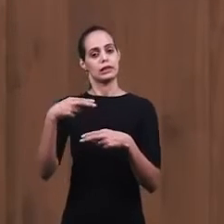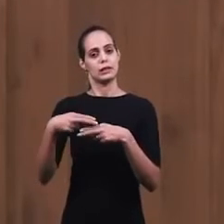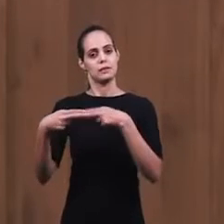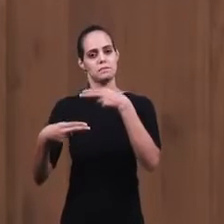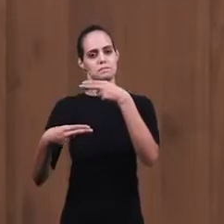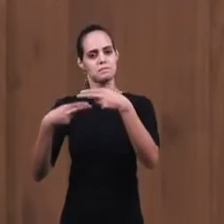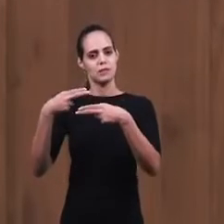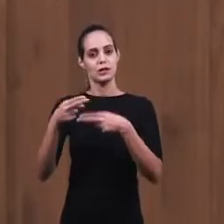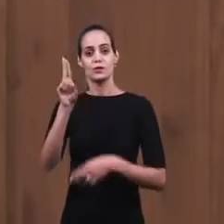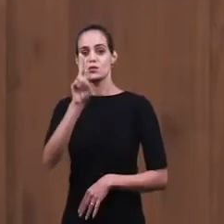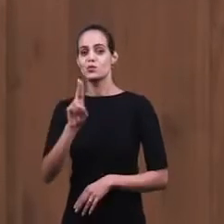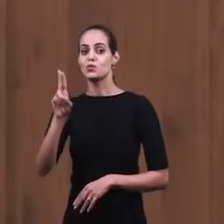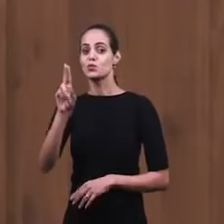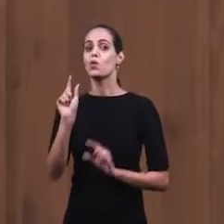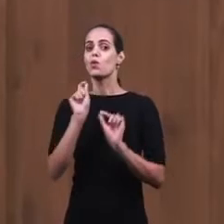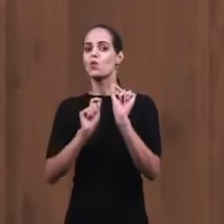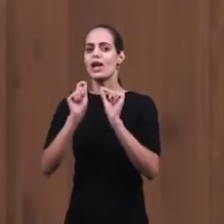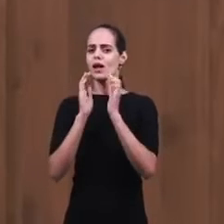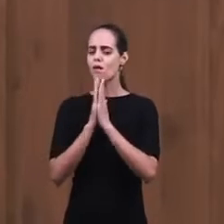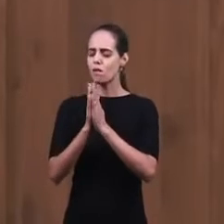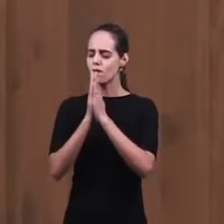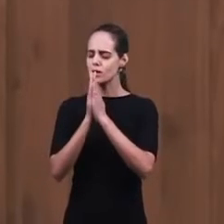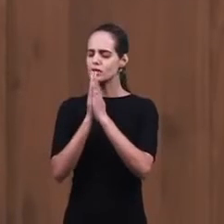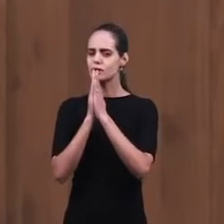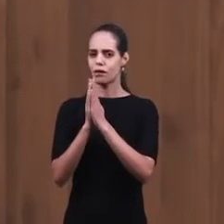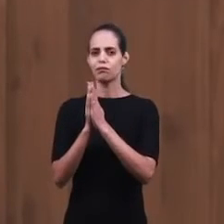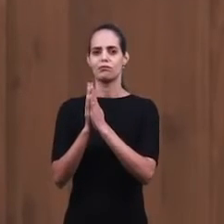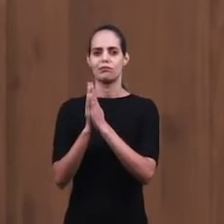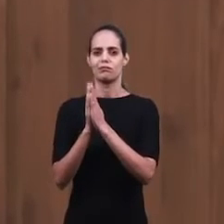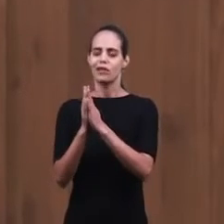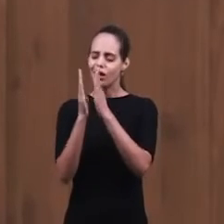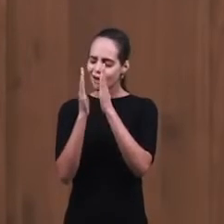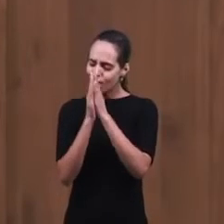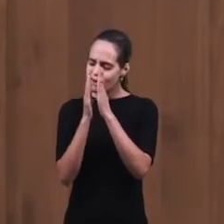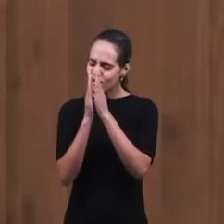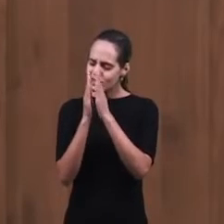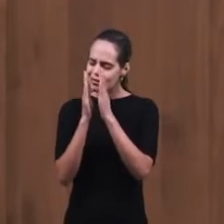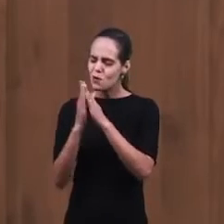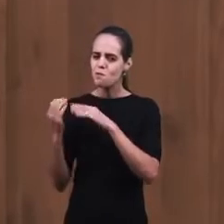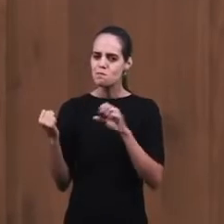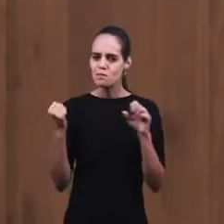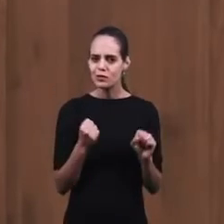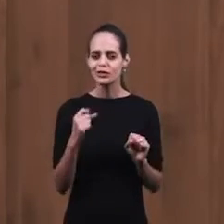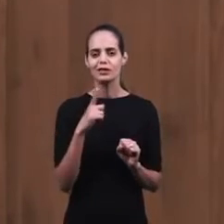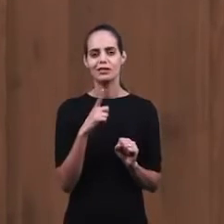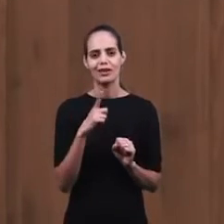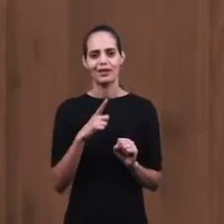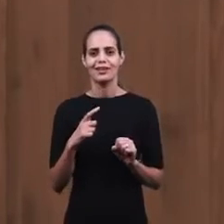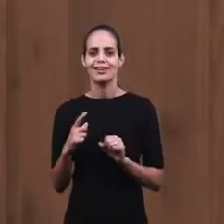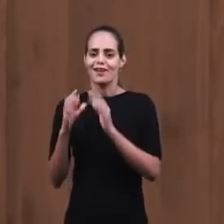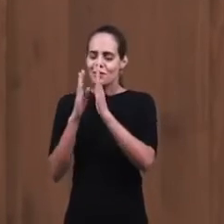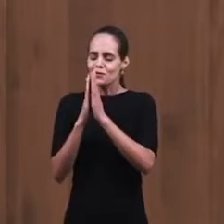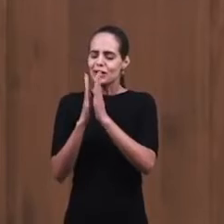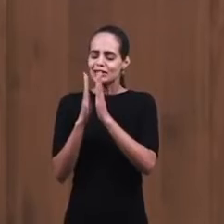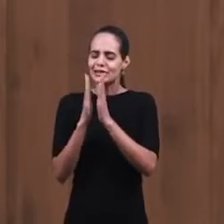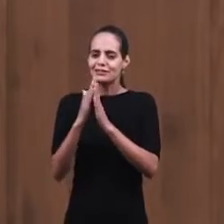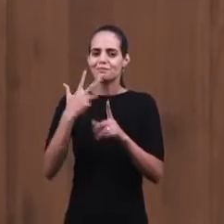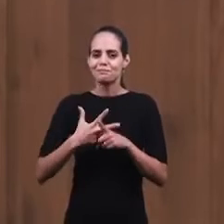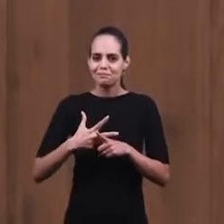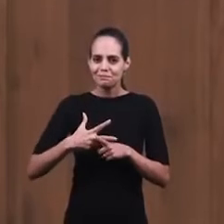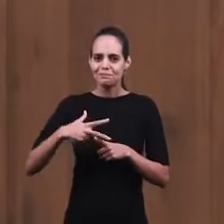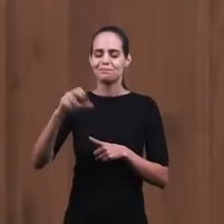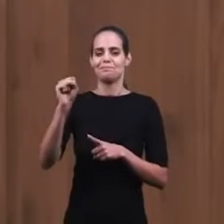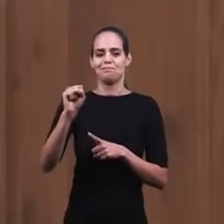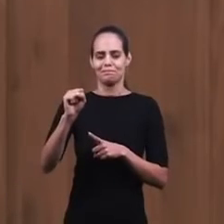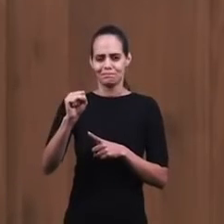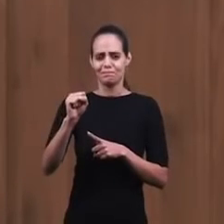prayer. And it's with prayer that we will be victorious in our battles, because the more we pray, the